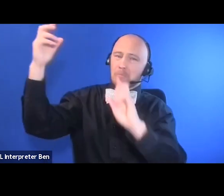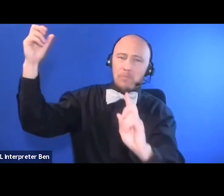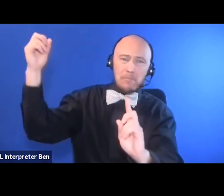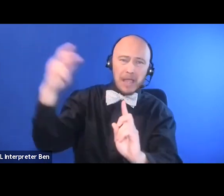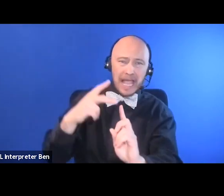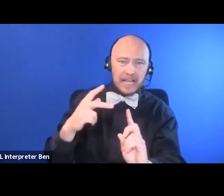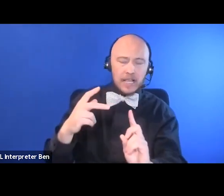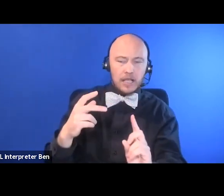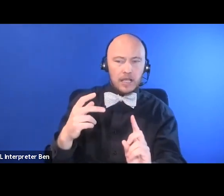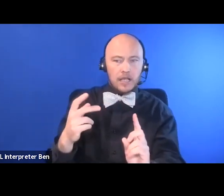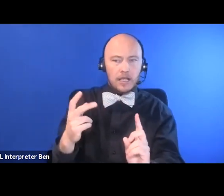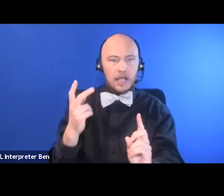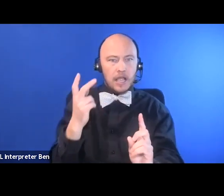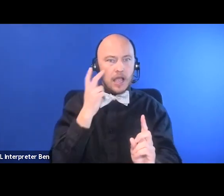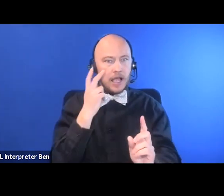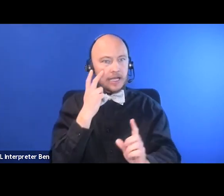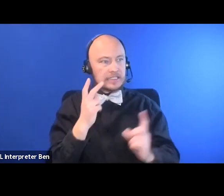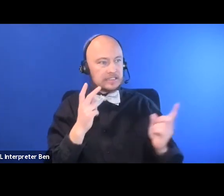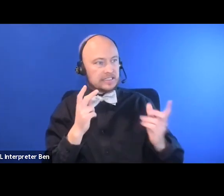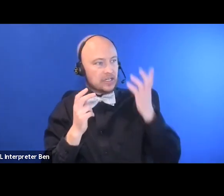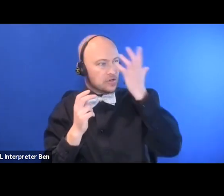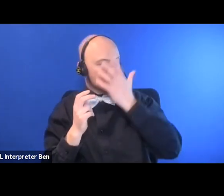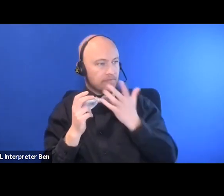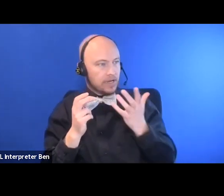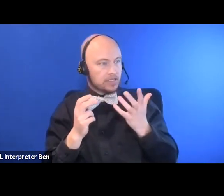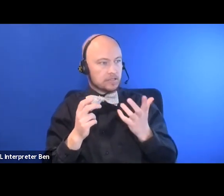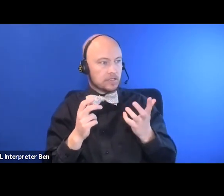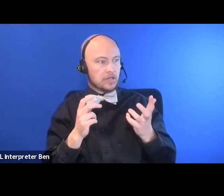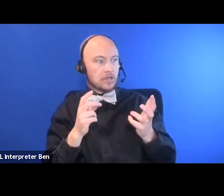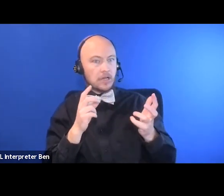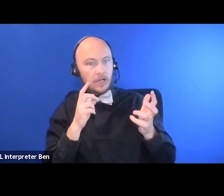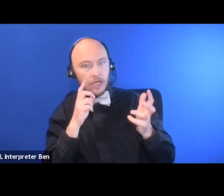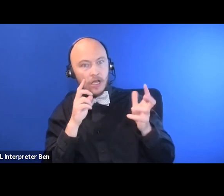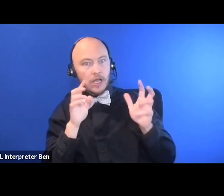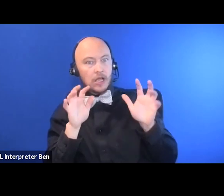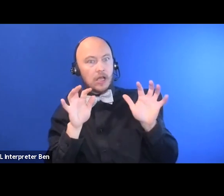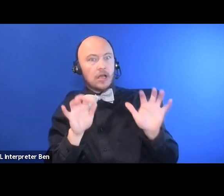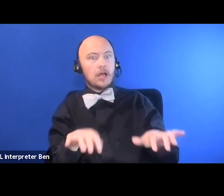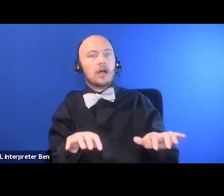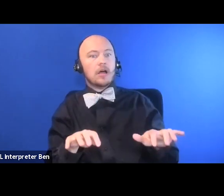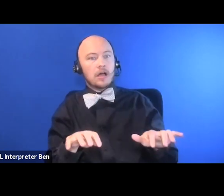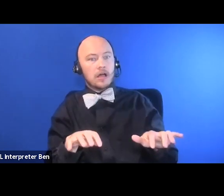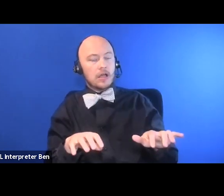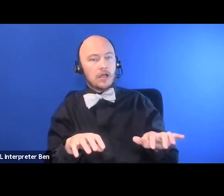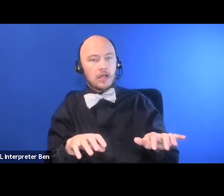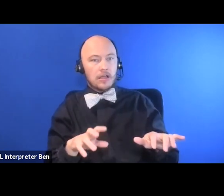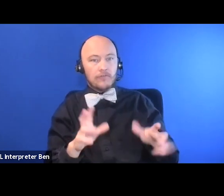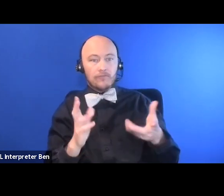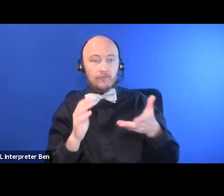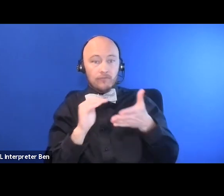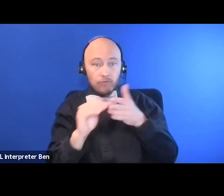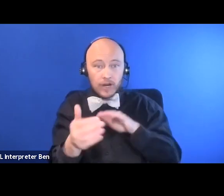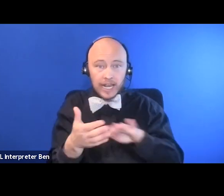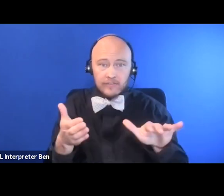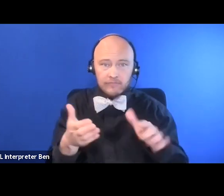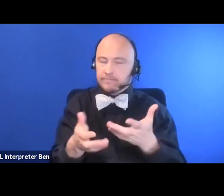see on her ashen face, was an unforgivable offense.